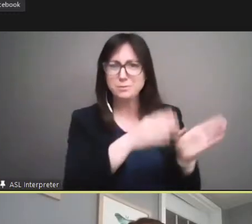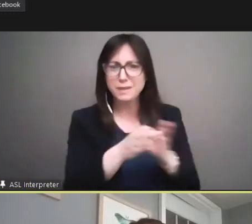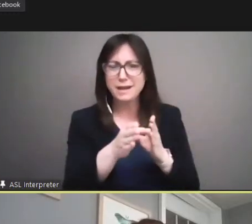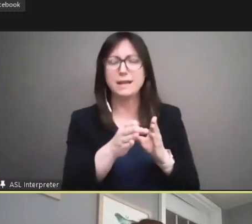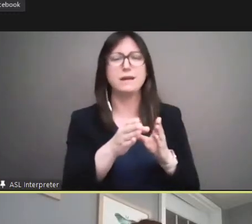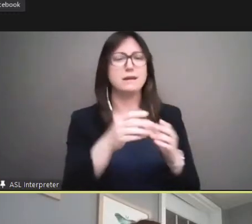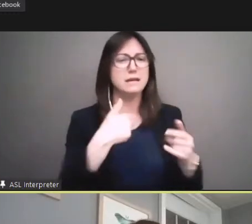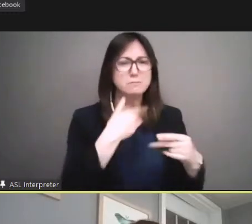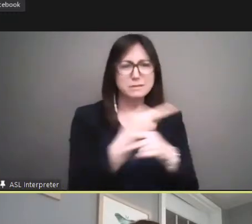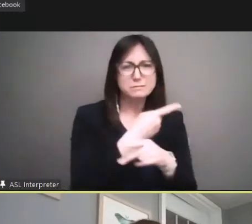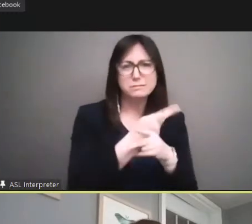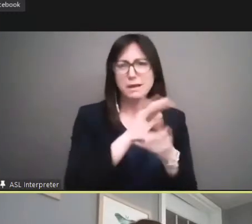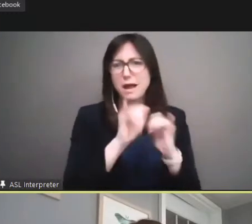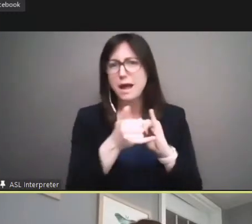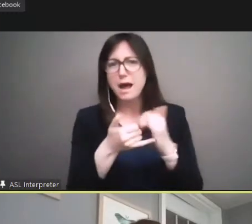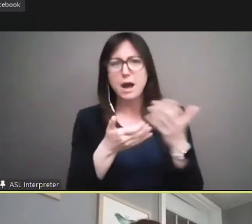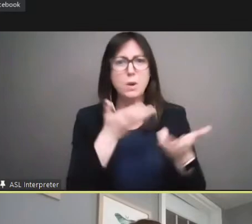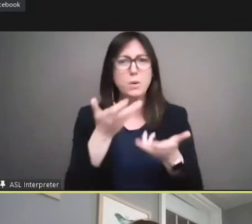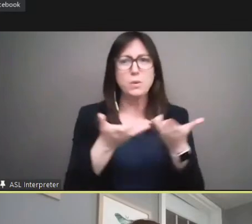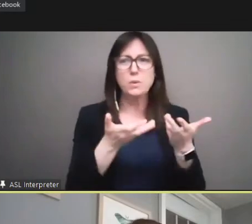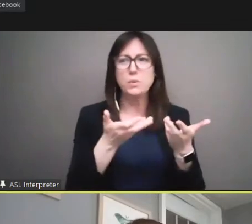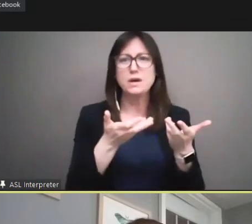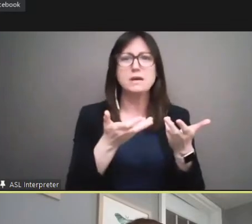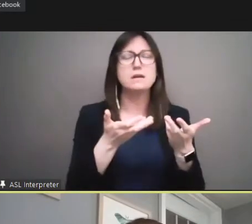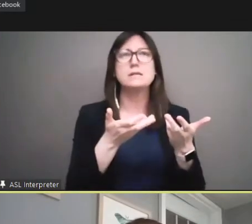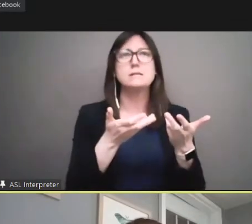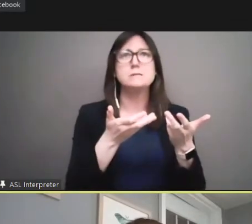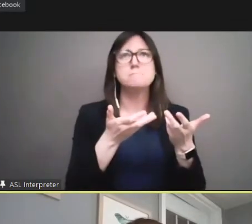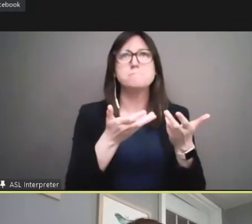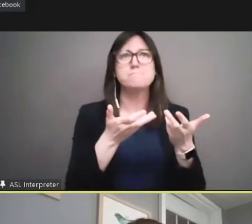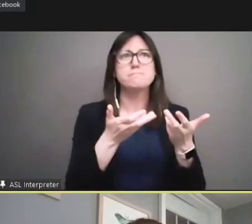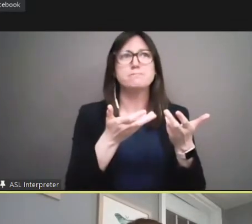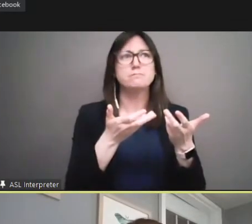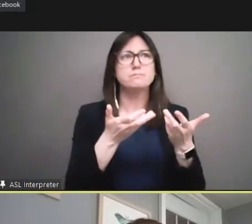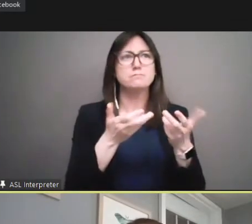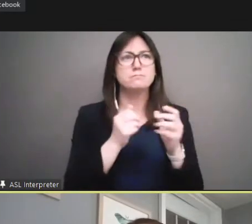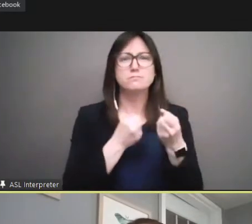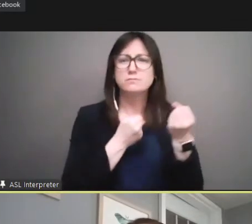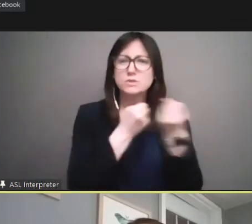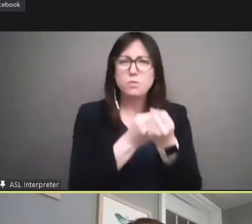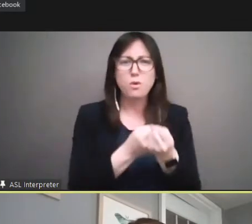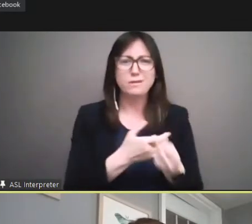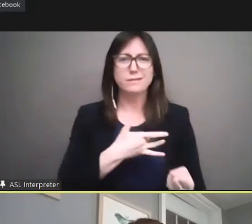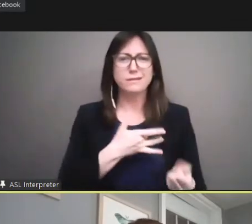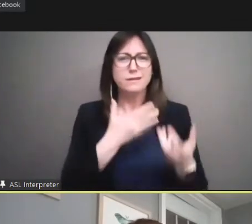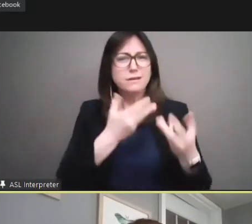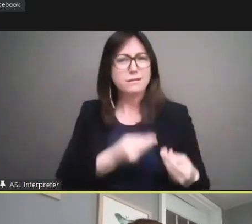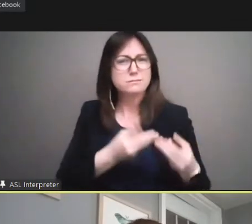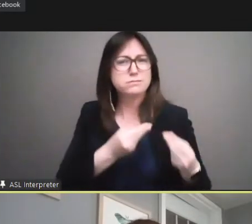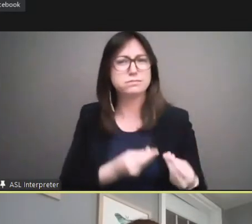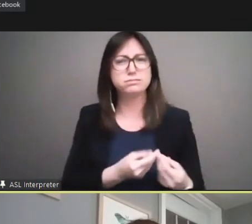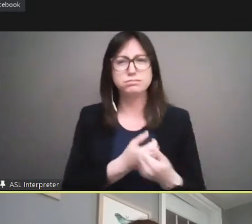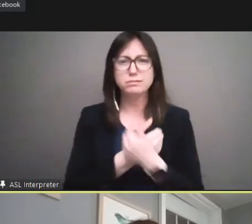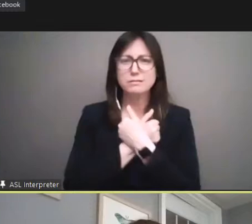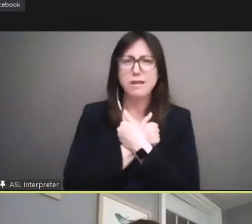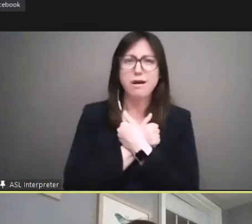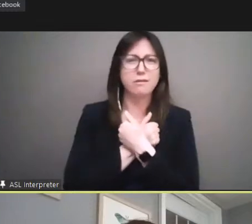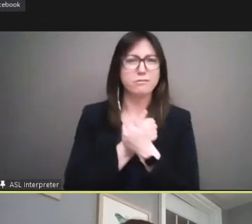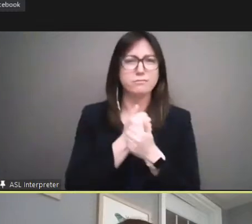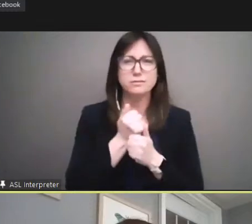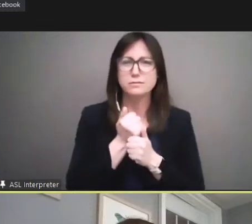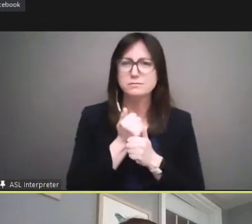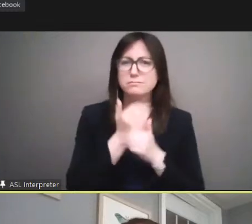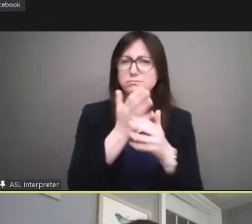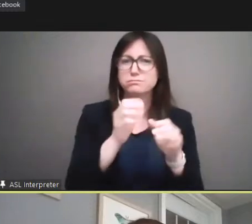how do we foster that kindness and love and happiness that we found during the